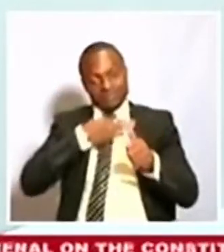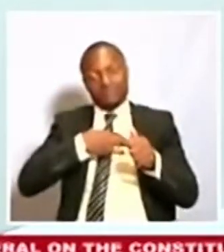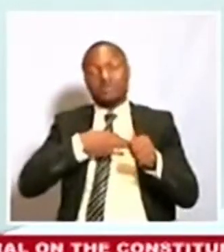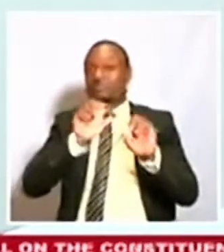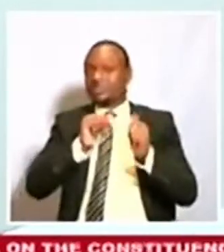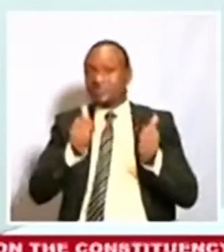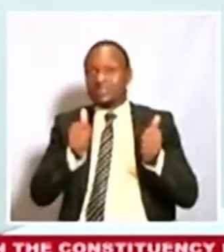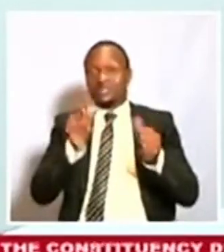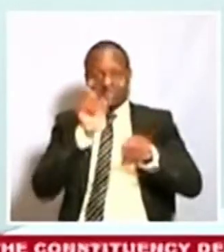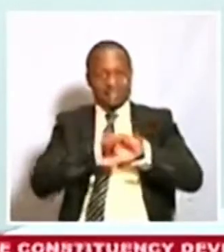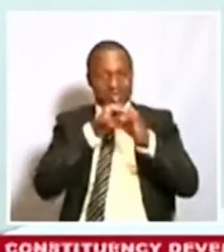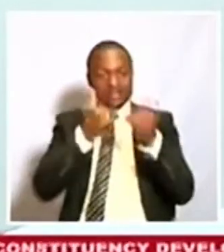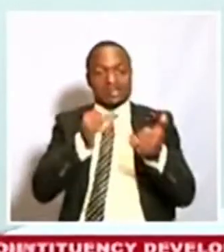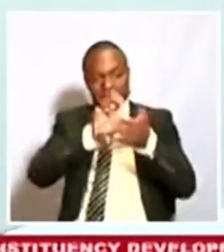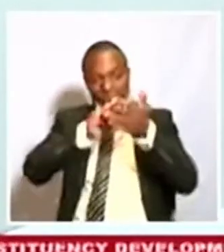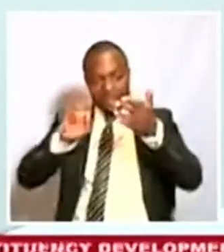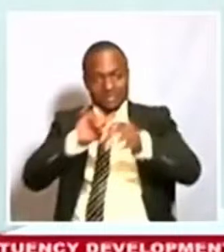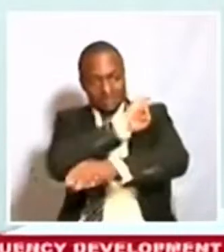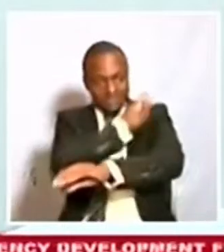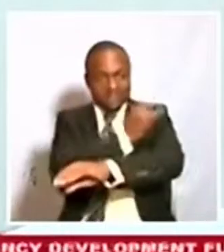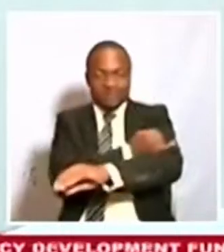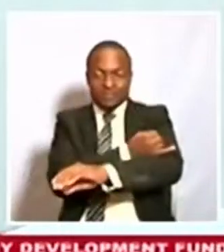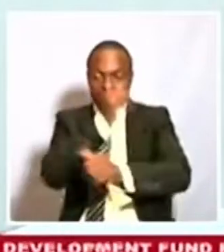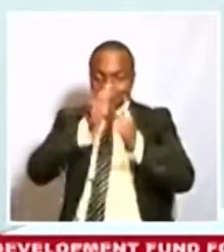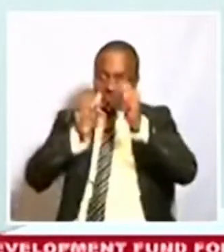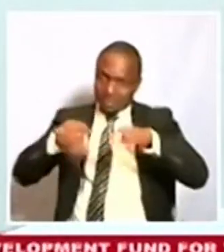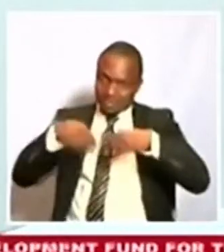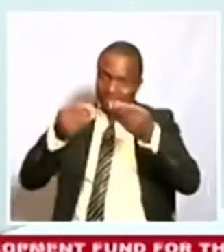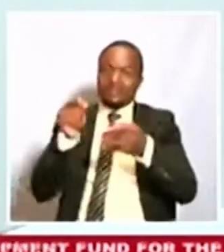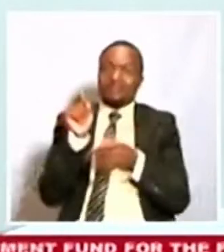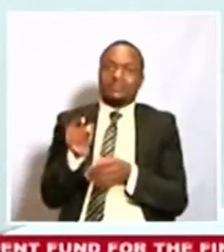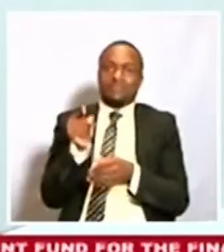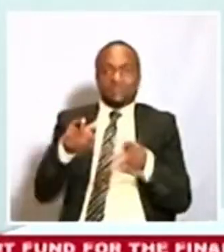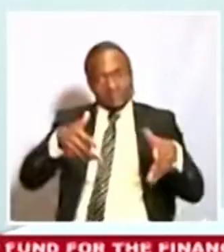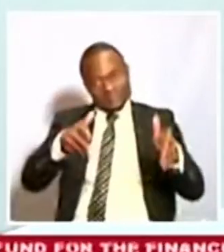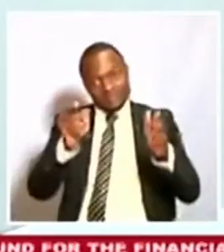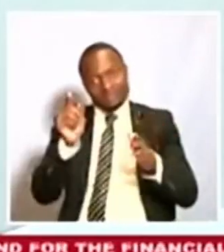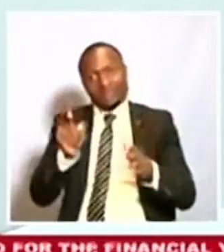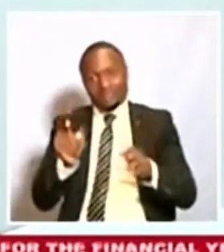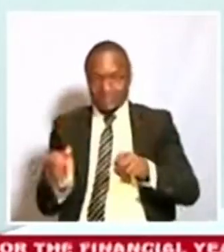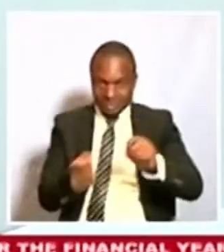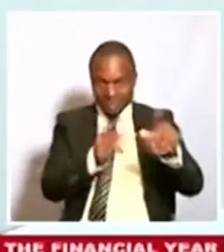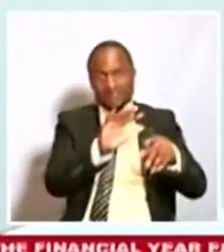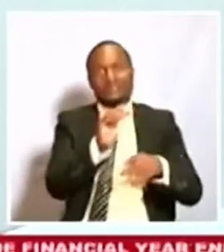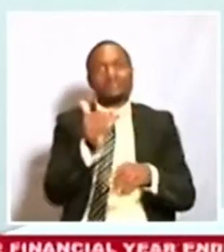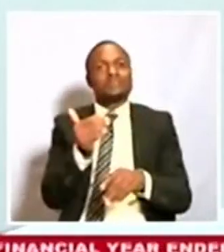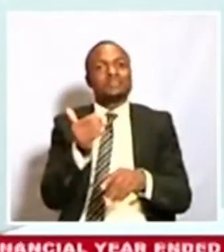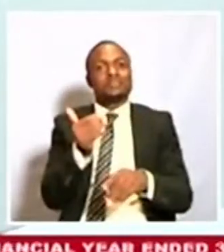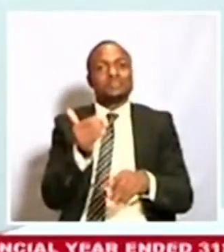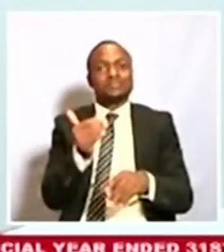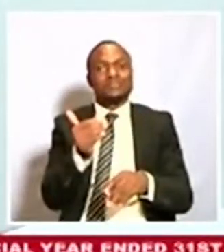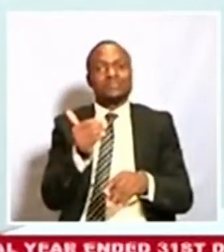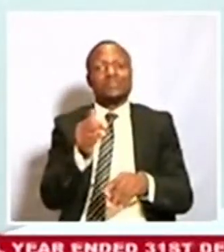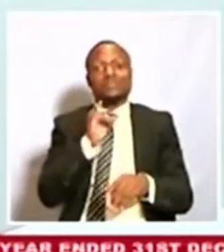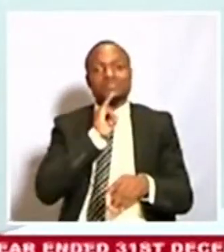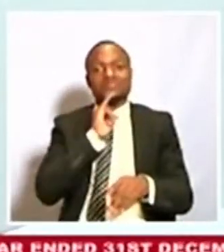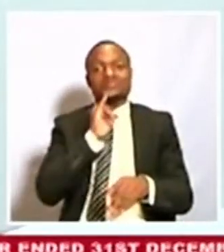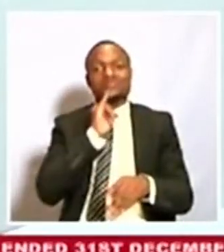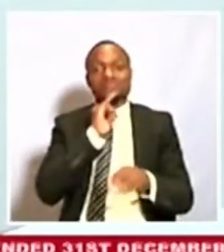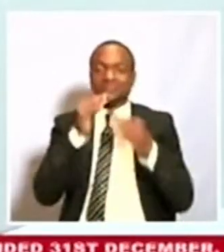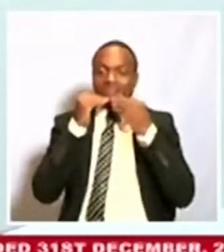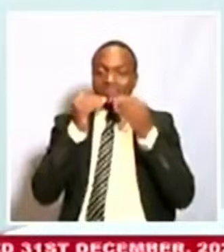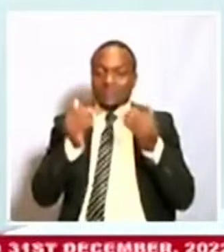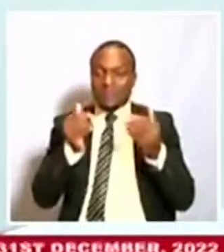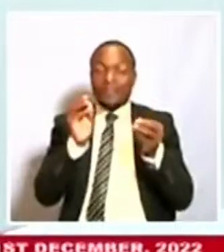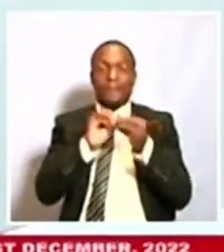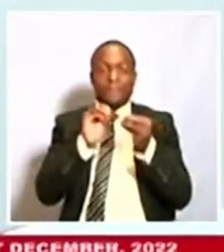point, I wish to withdraw the immunity that was conferred on you and allow you to travel back to Isoka. Thank you